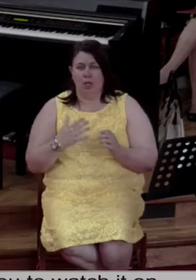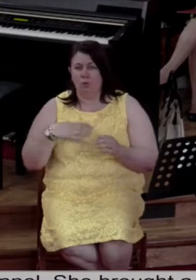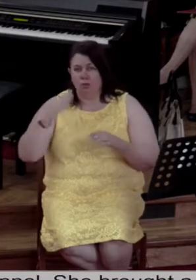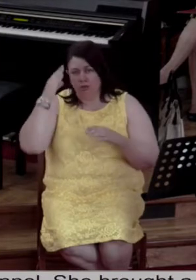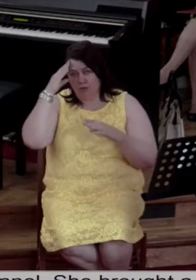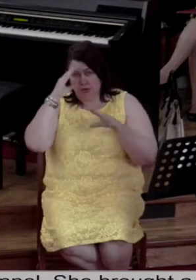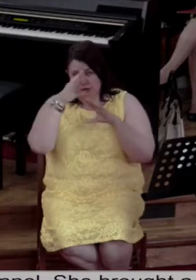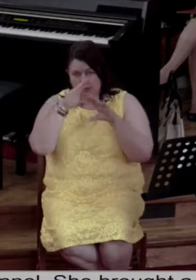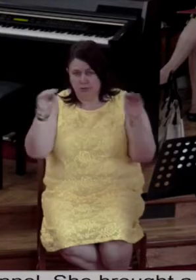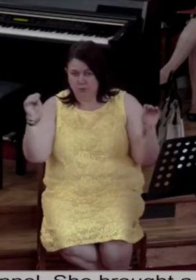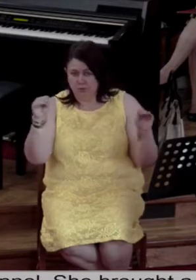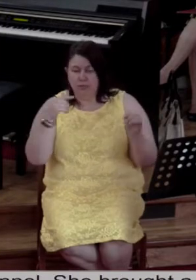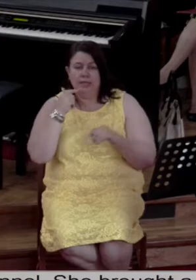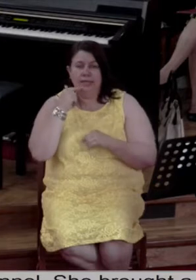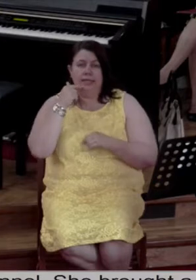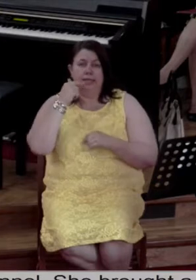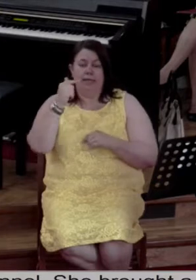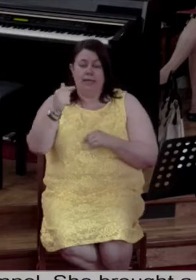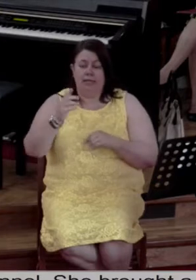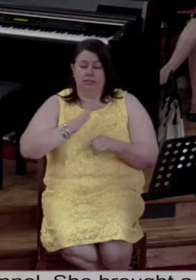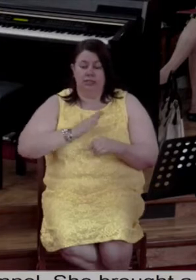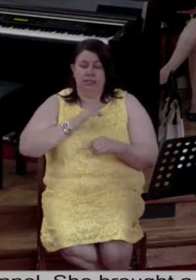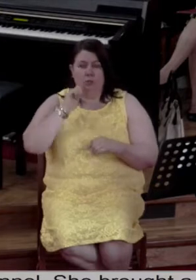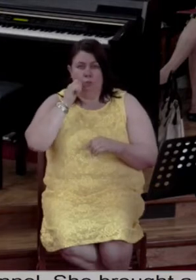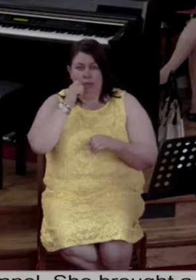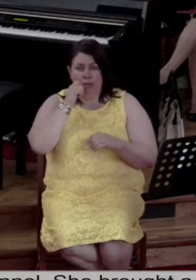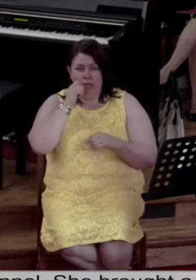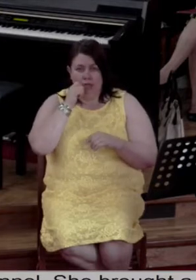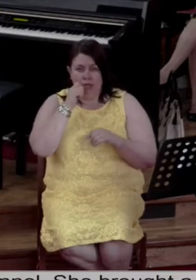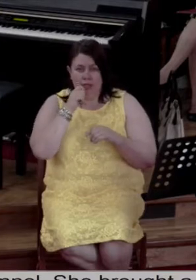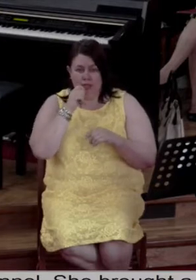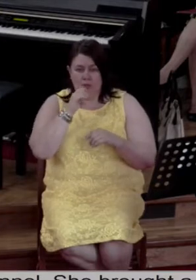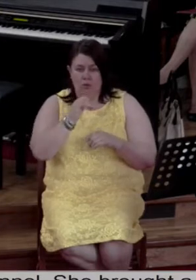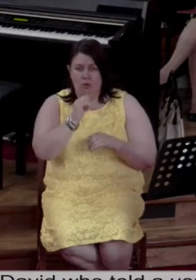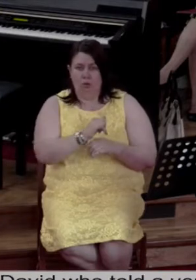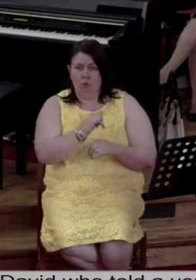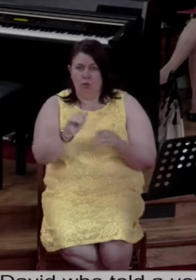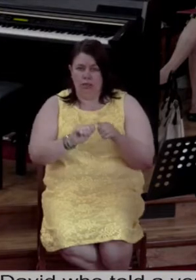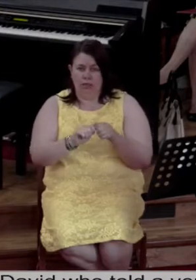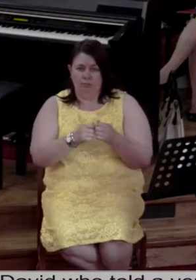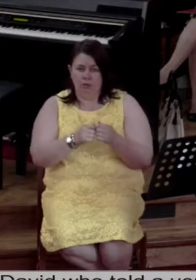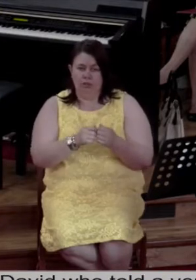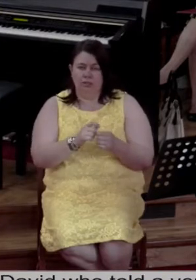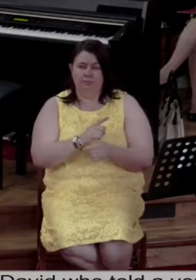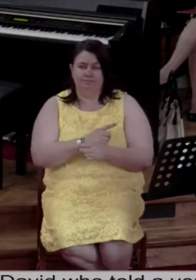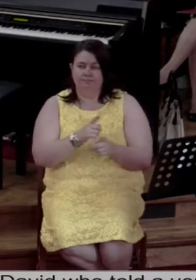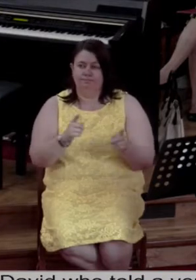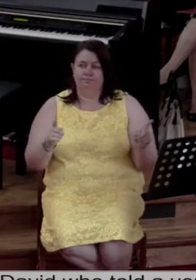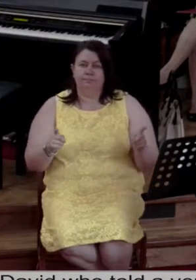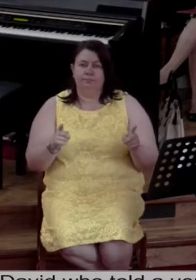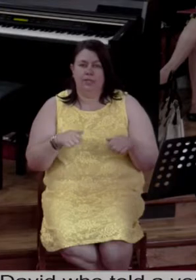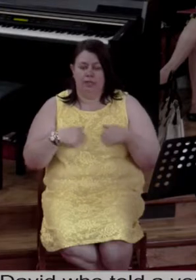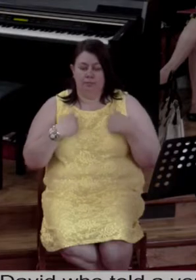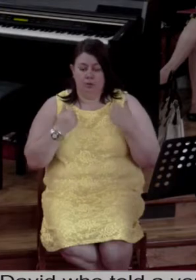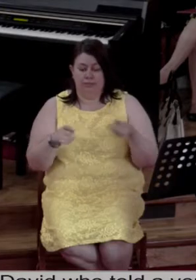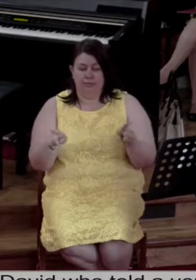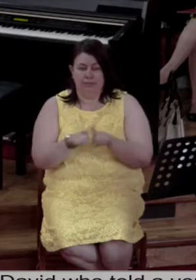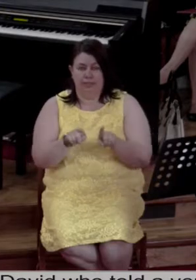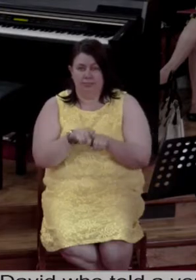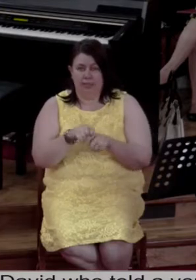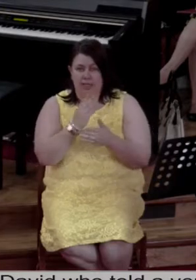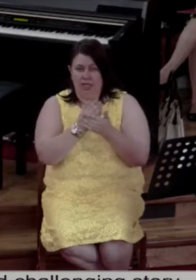next Sunday we celebrate communion. That's both in the morning at 11 o'clock and in the evening at 6:30 p.m.